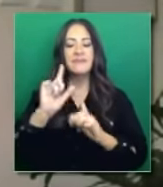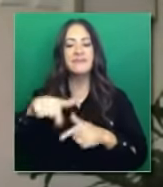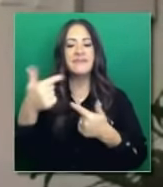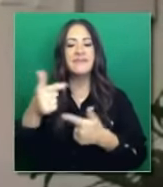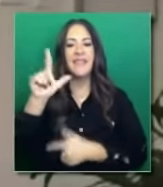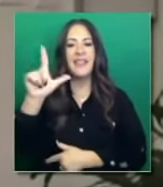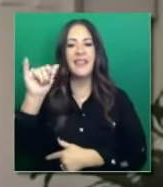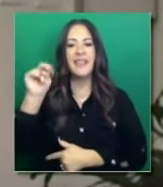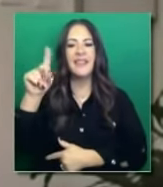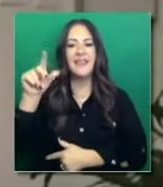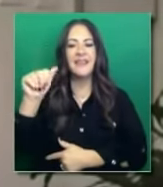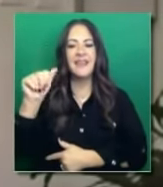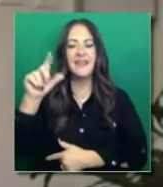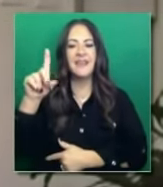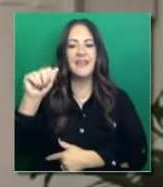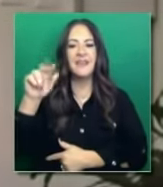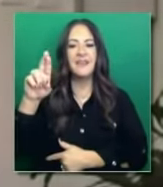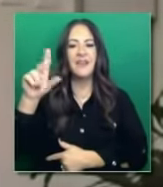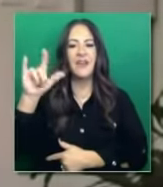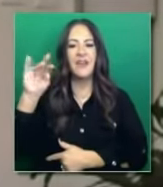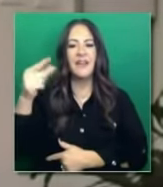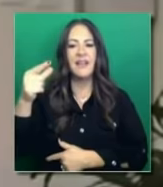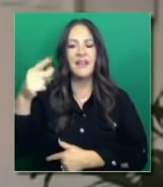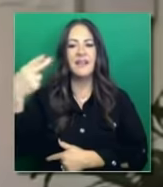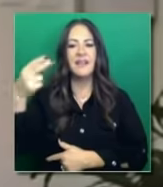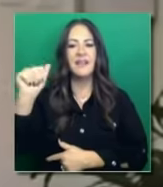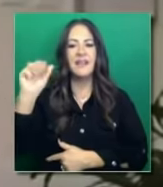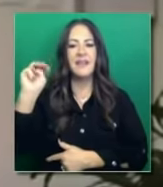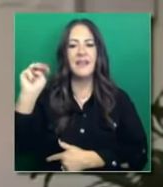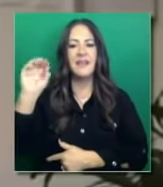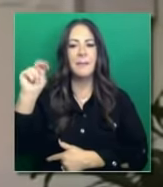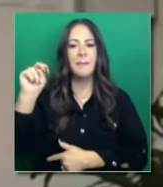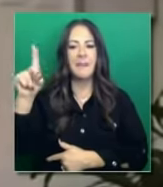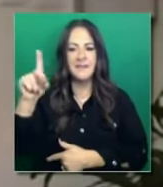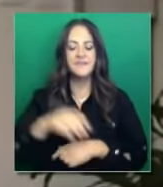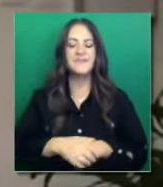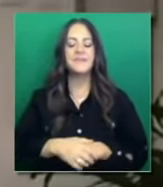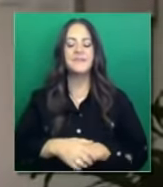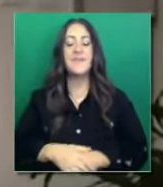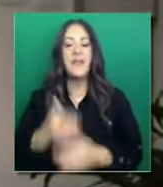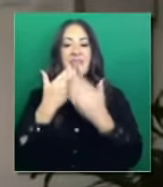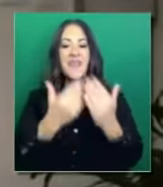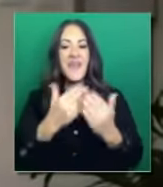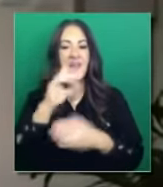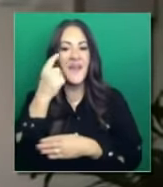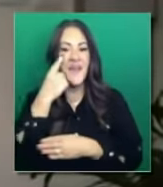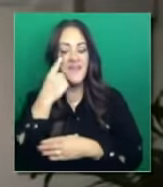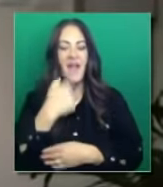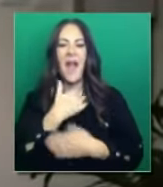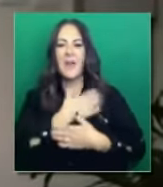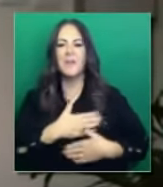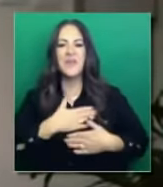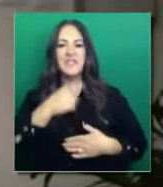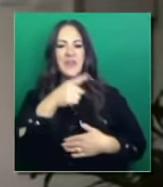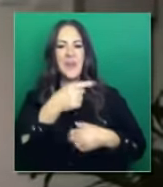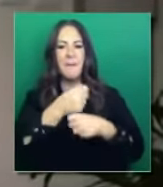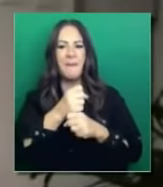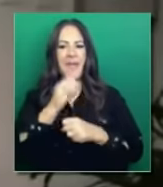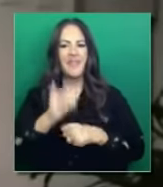Thank you, Mr. Governor. I appreciate the plan that's being announced and the comments of our